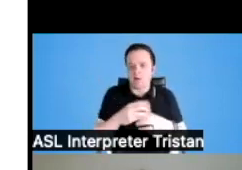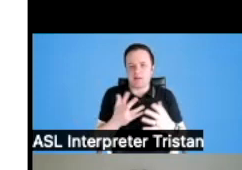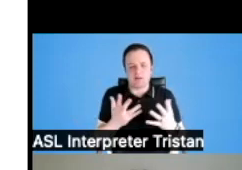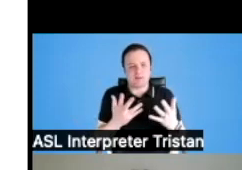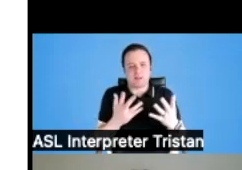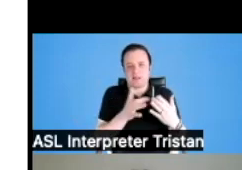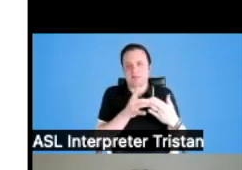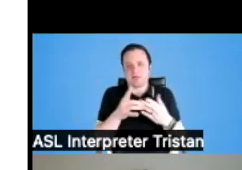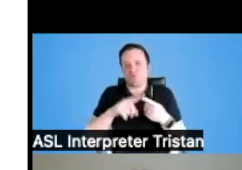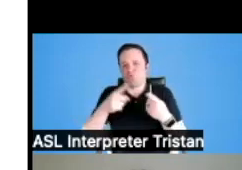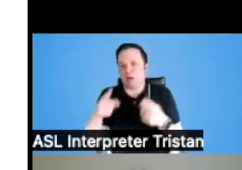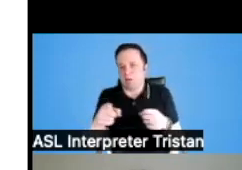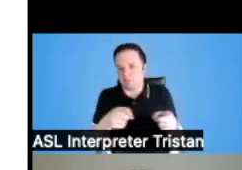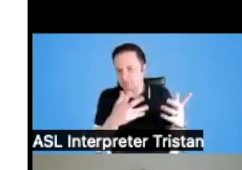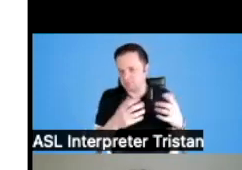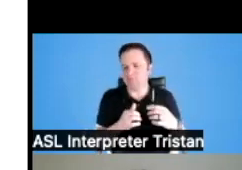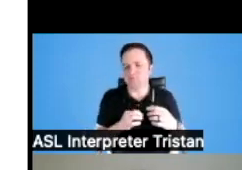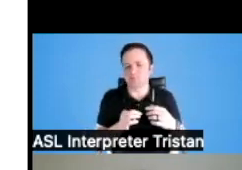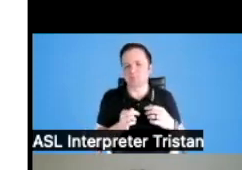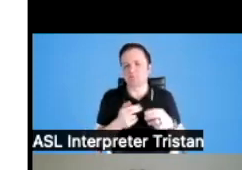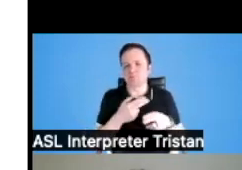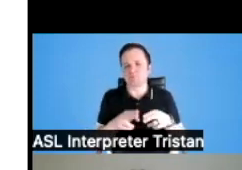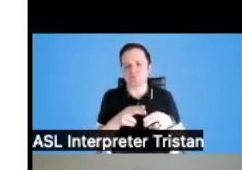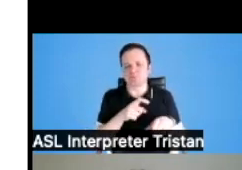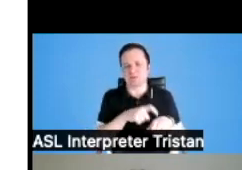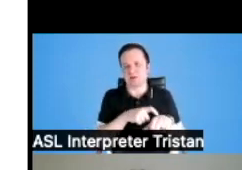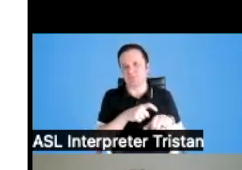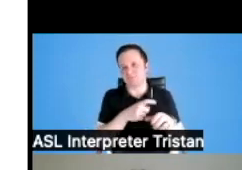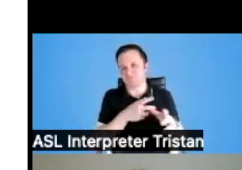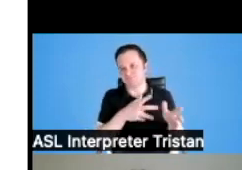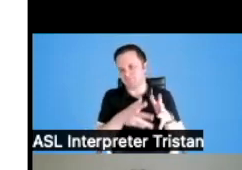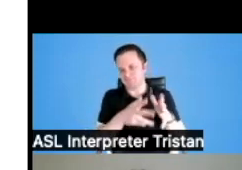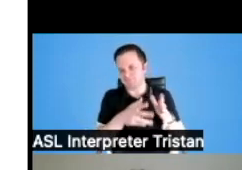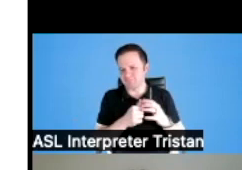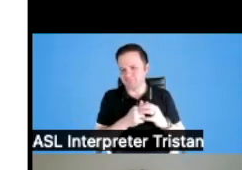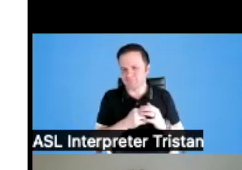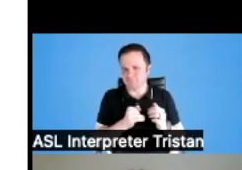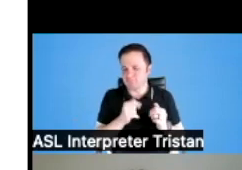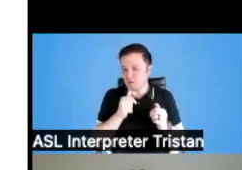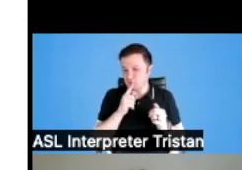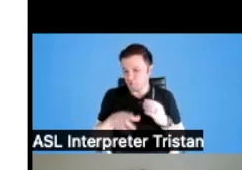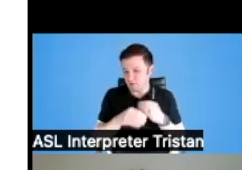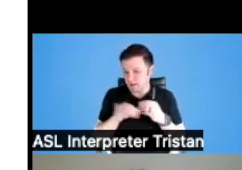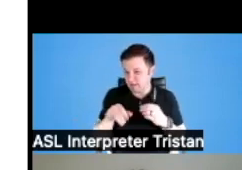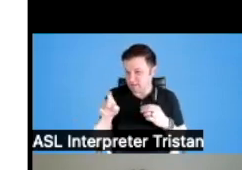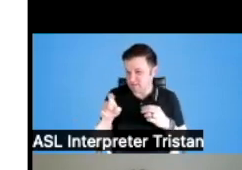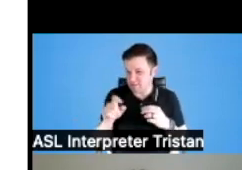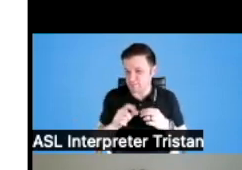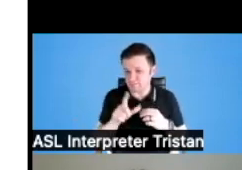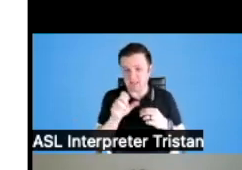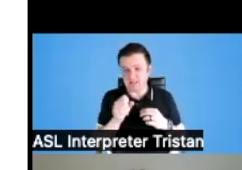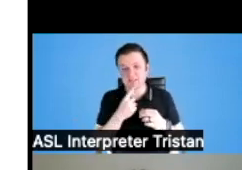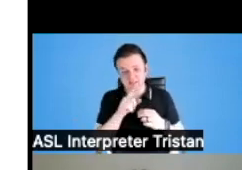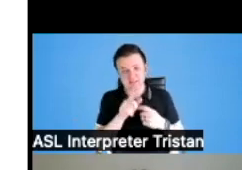led them up. So that's sort of in a short amount of time. Lisa O'Connor, I don't know if you would add what you would add to that. I think that's exactly